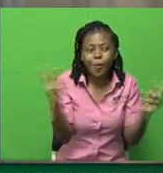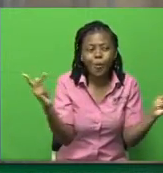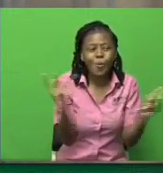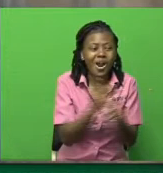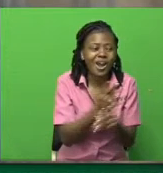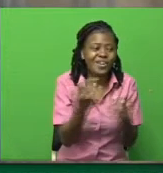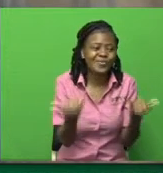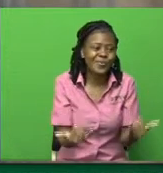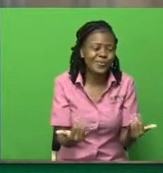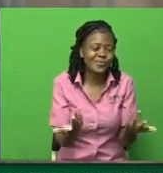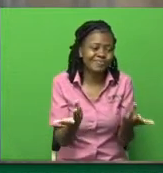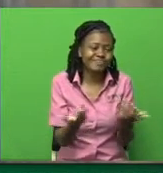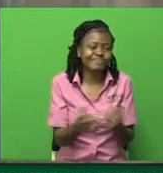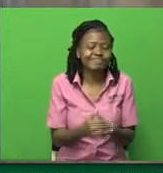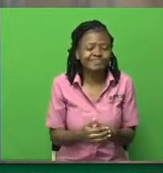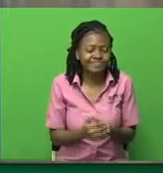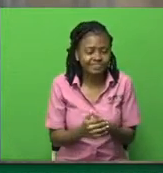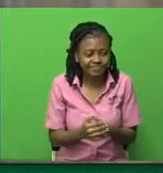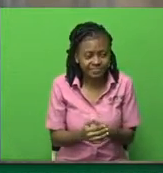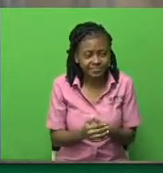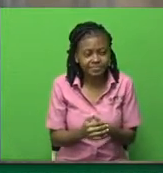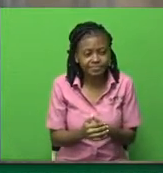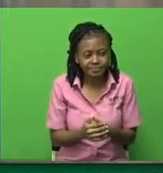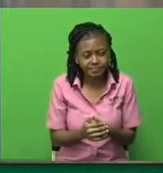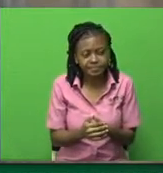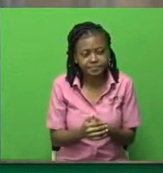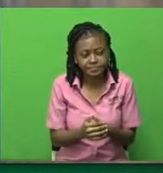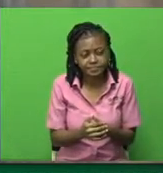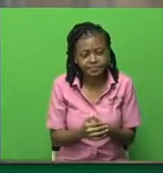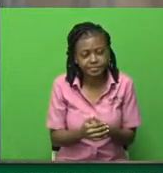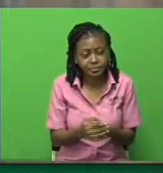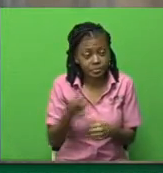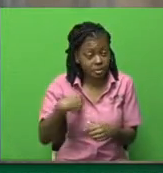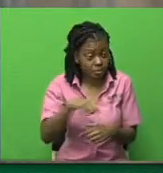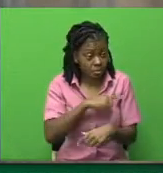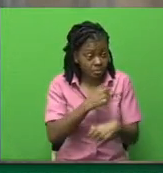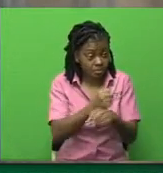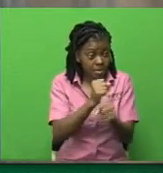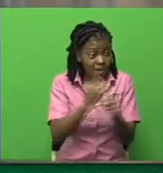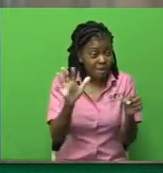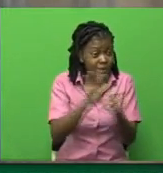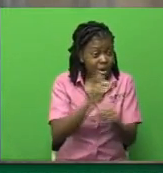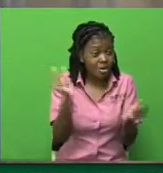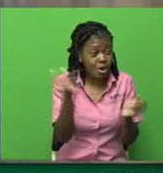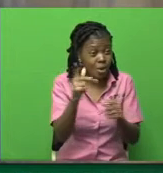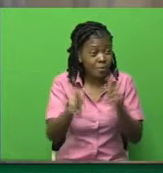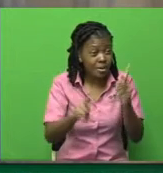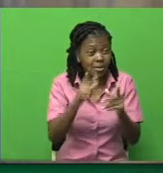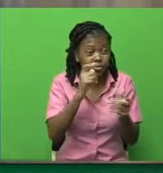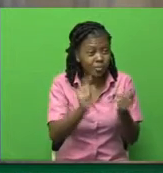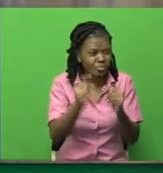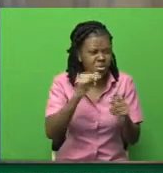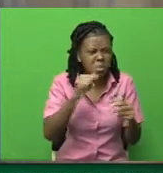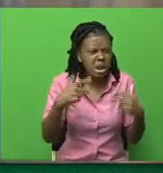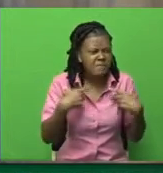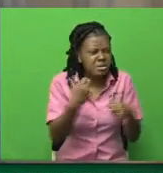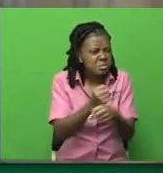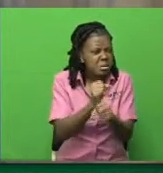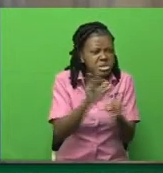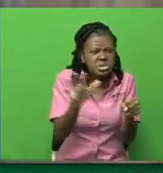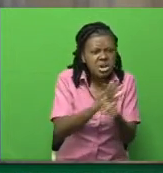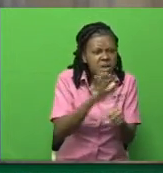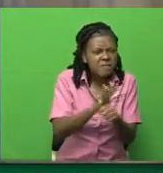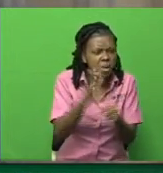demand of all customers in the country and it is for that reason we have had planned closures understand it